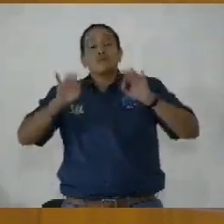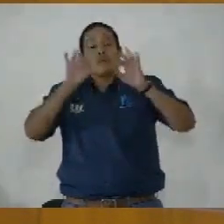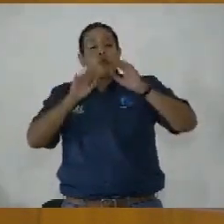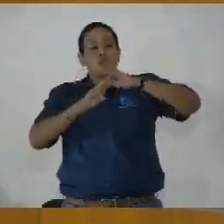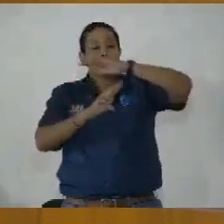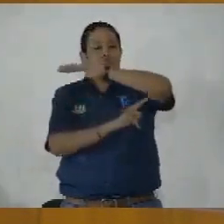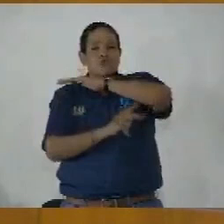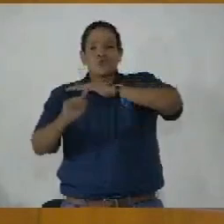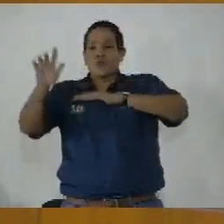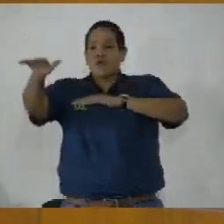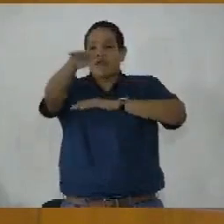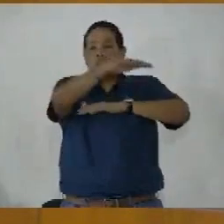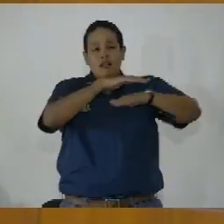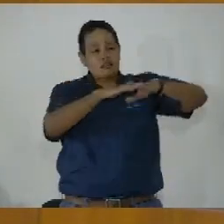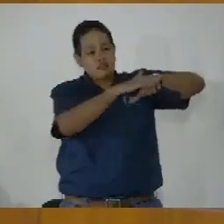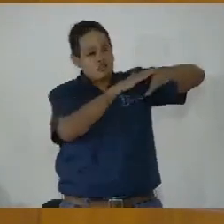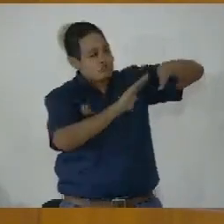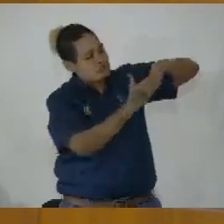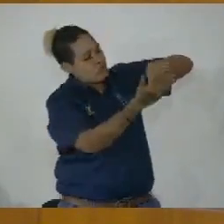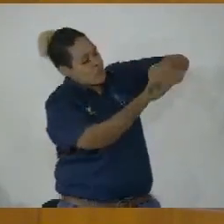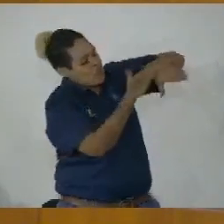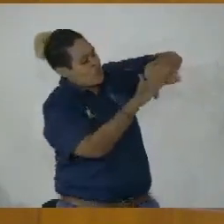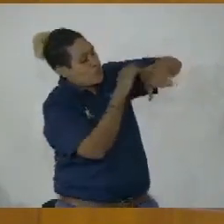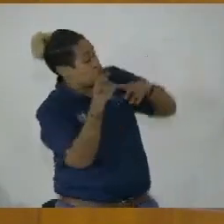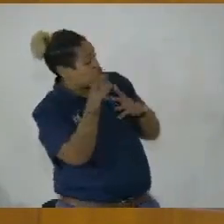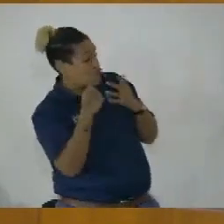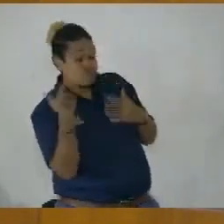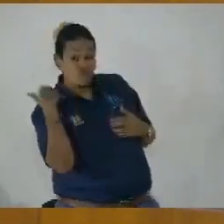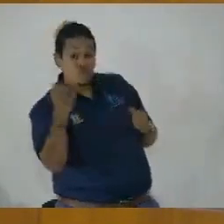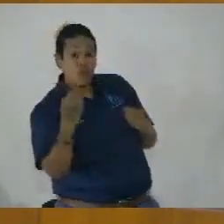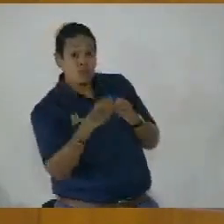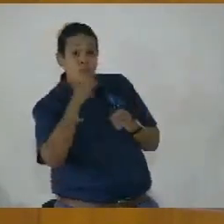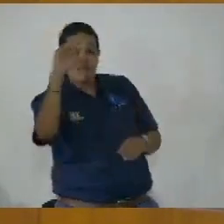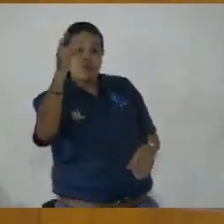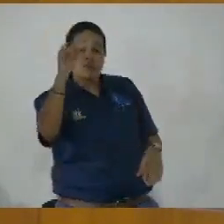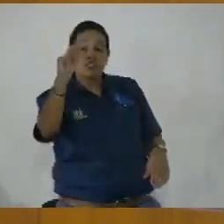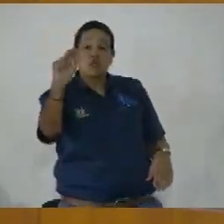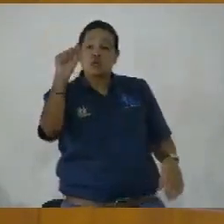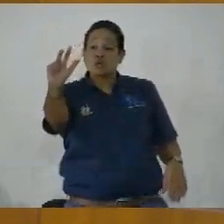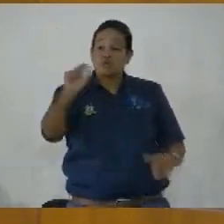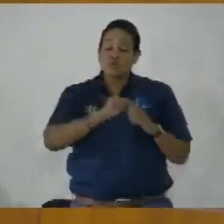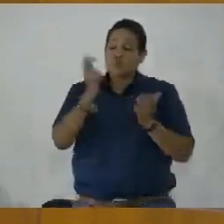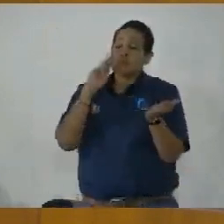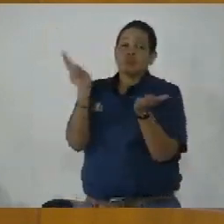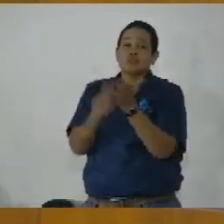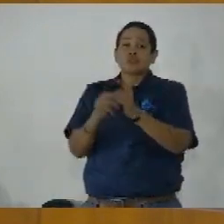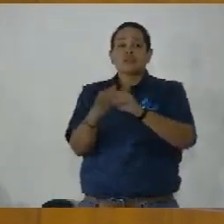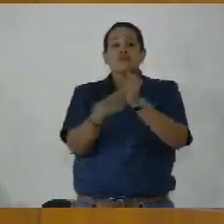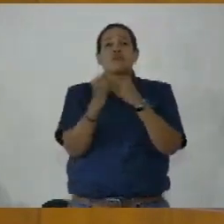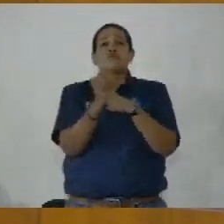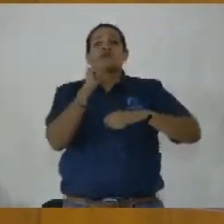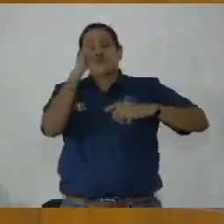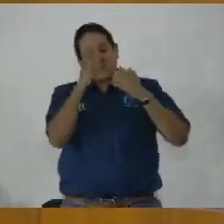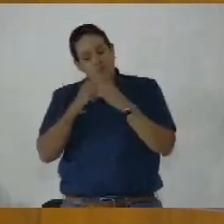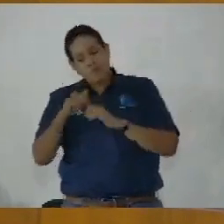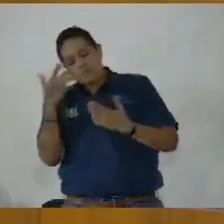the island. The initiative was further strengthened on January 23 with the signing of a framework of